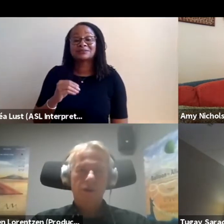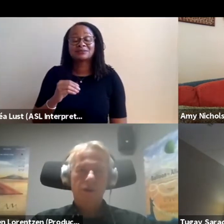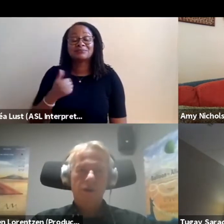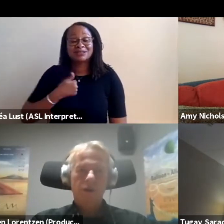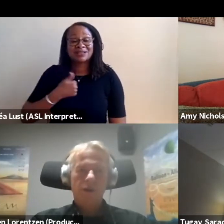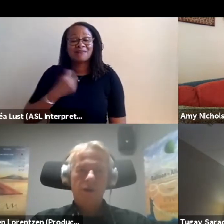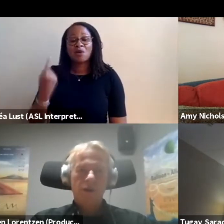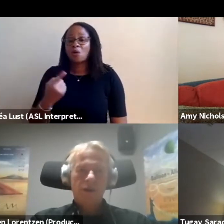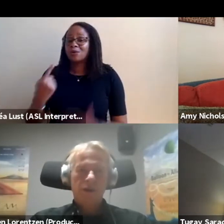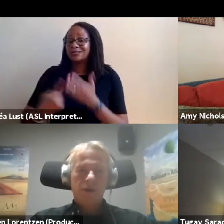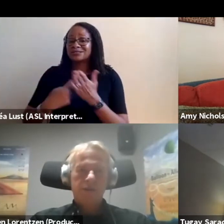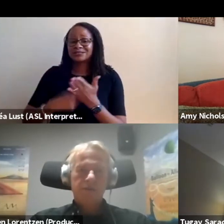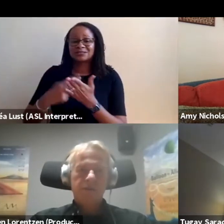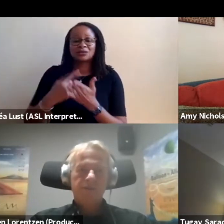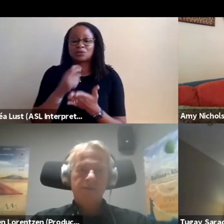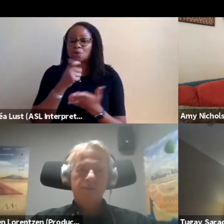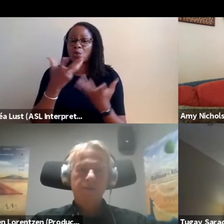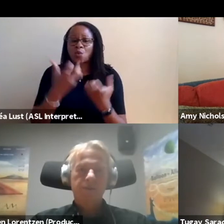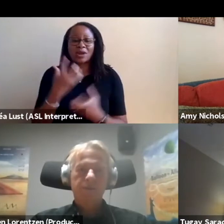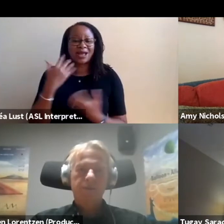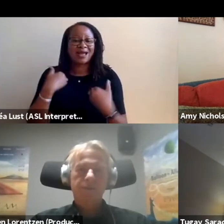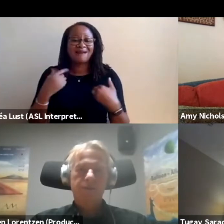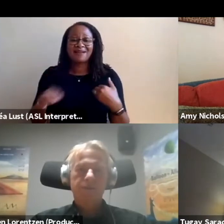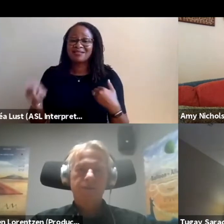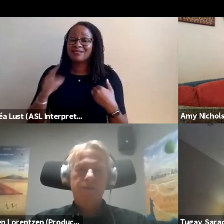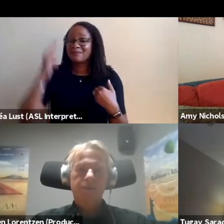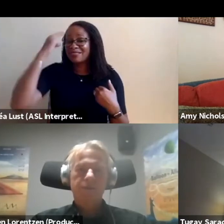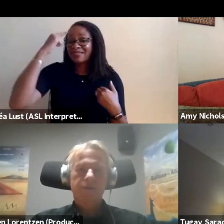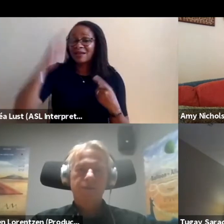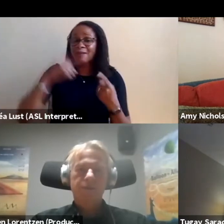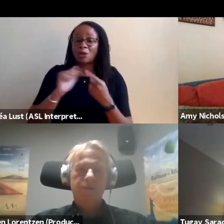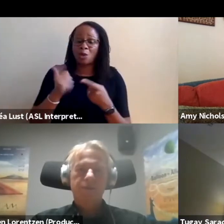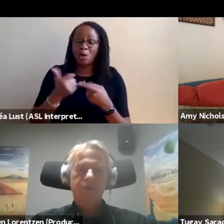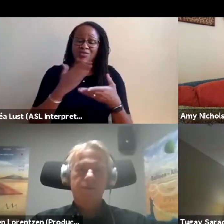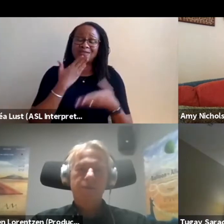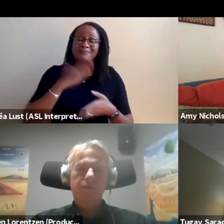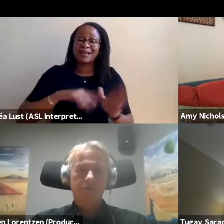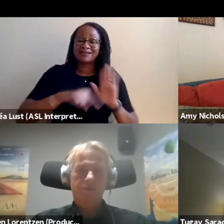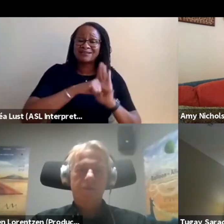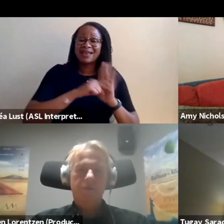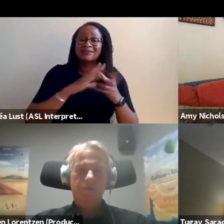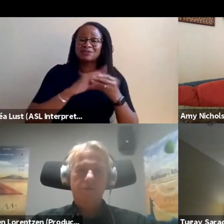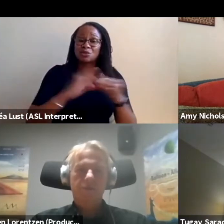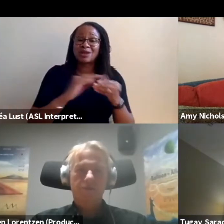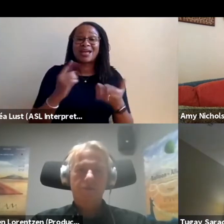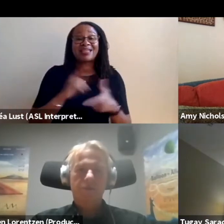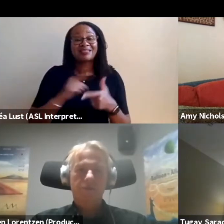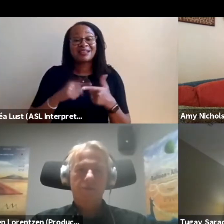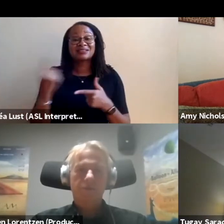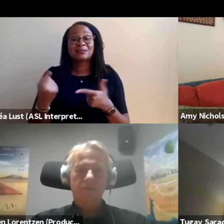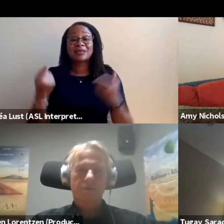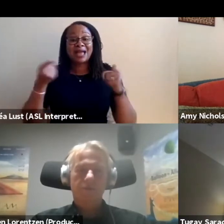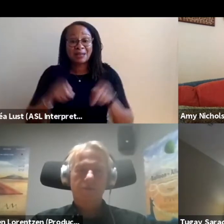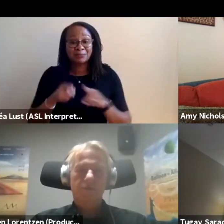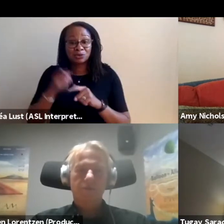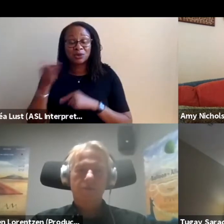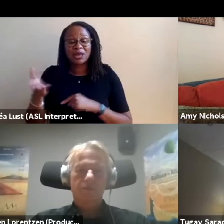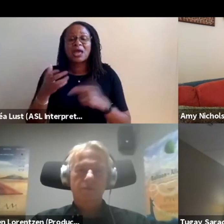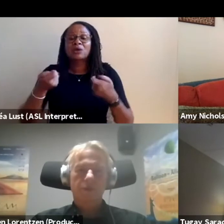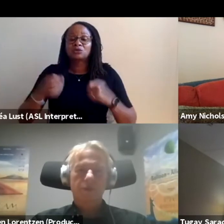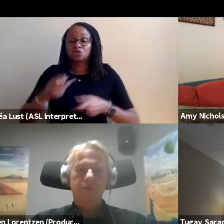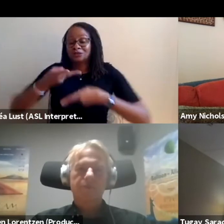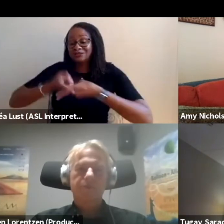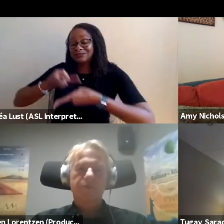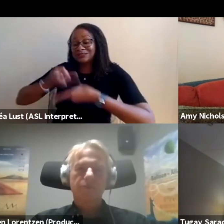don't want to have him sick about all the stories and that something happened to him. So we try to take care about